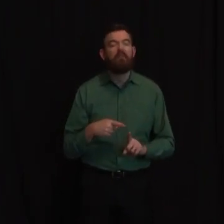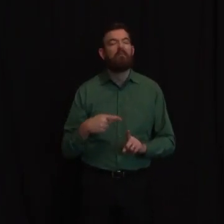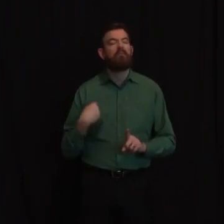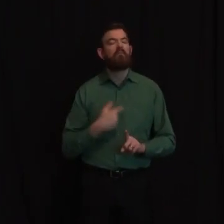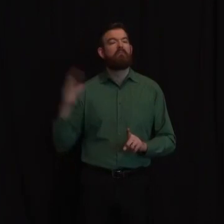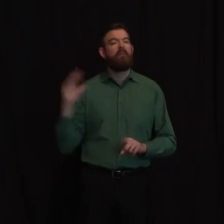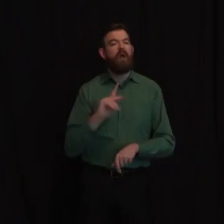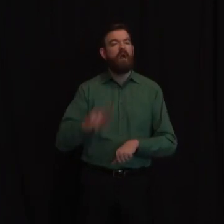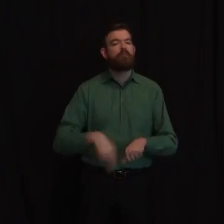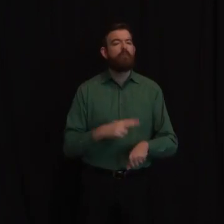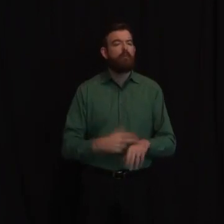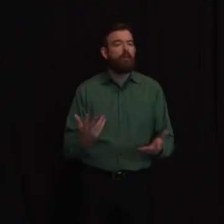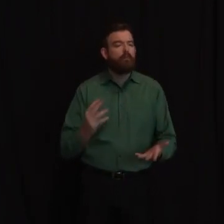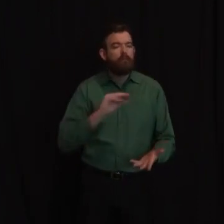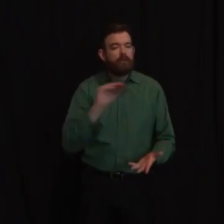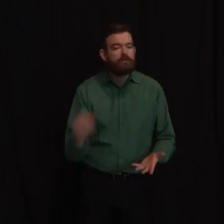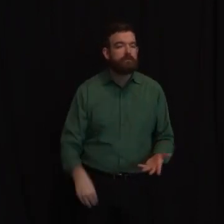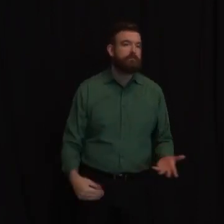as a satisfactory level?